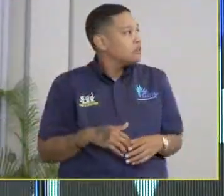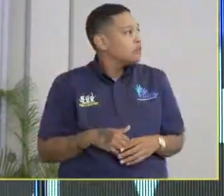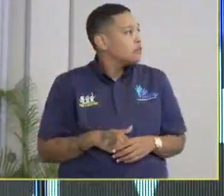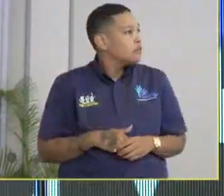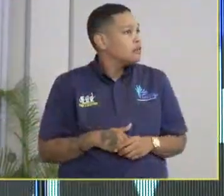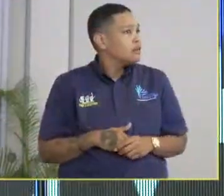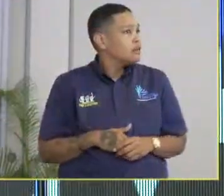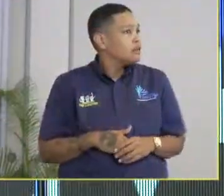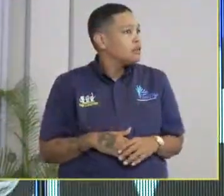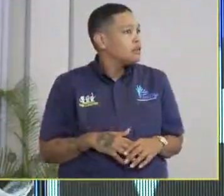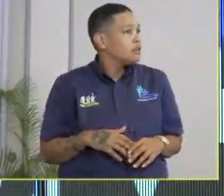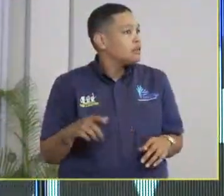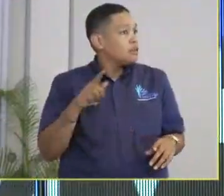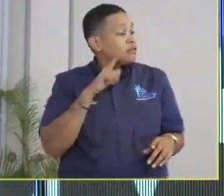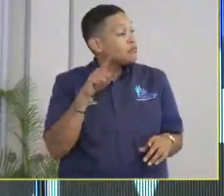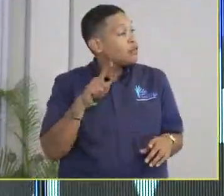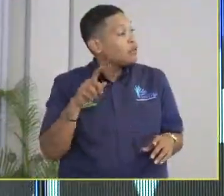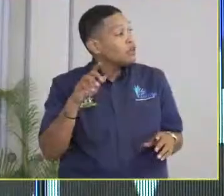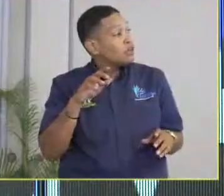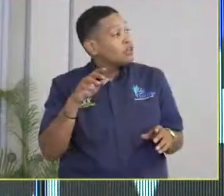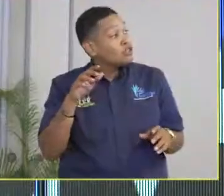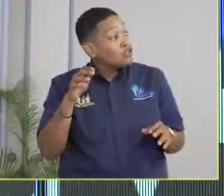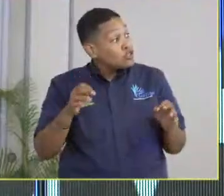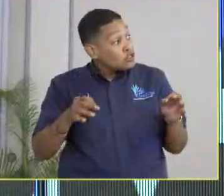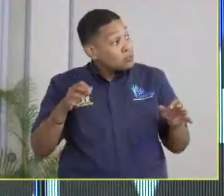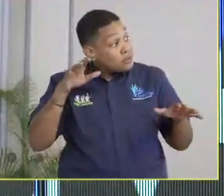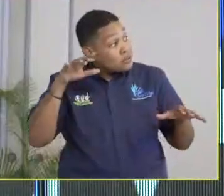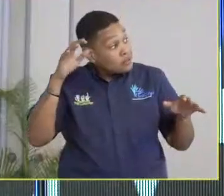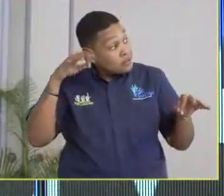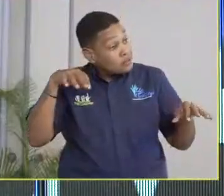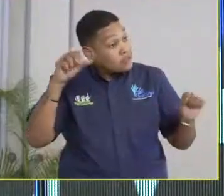is extracting those judgments.